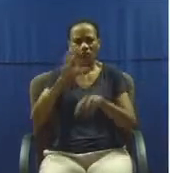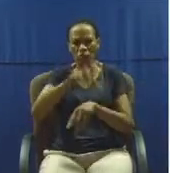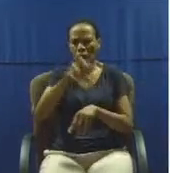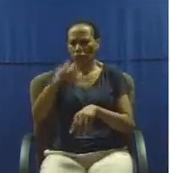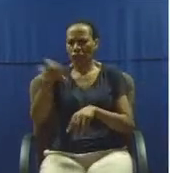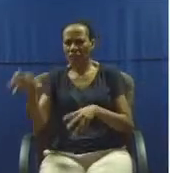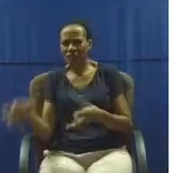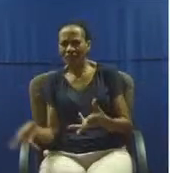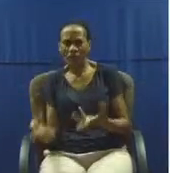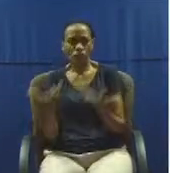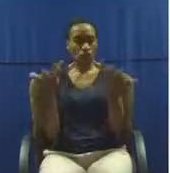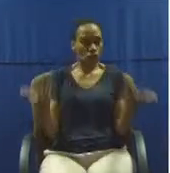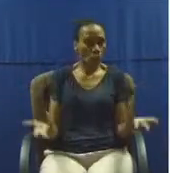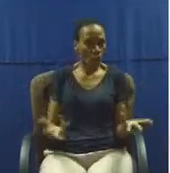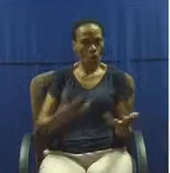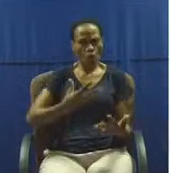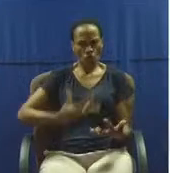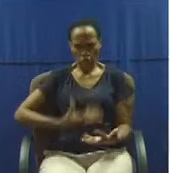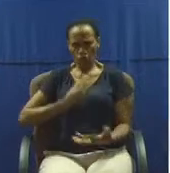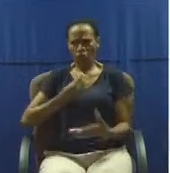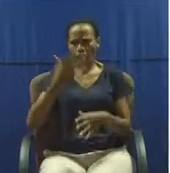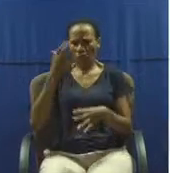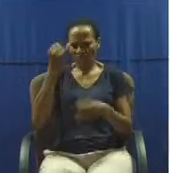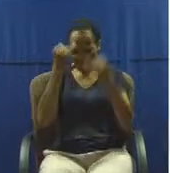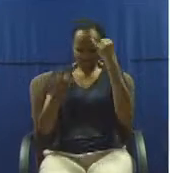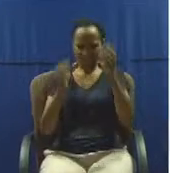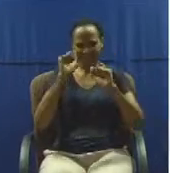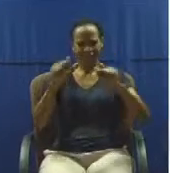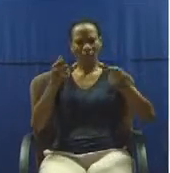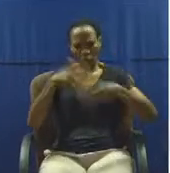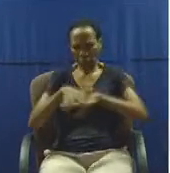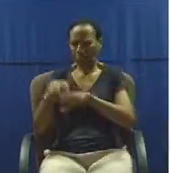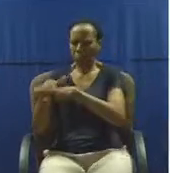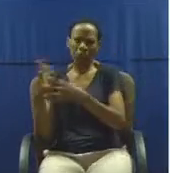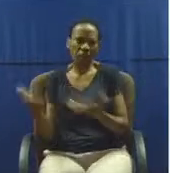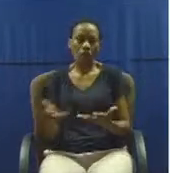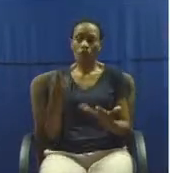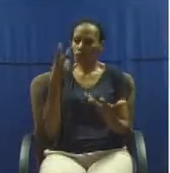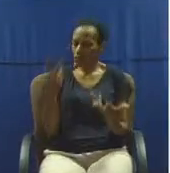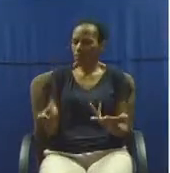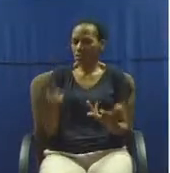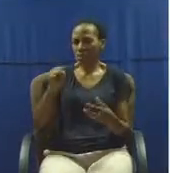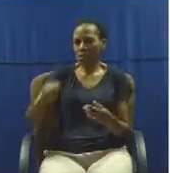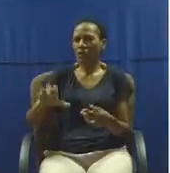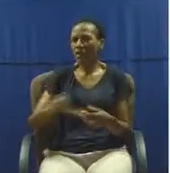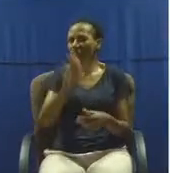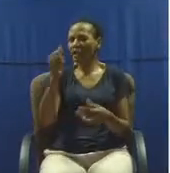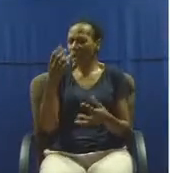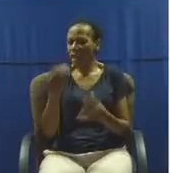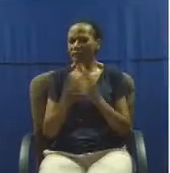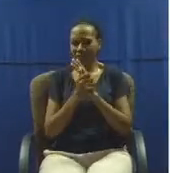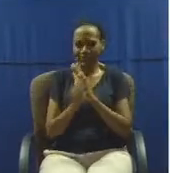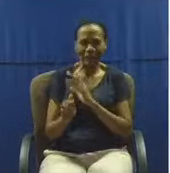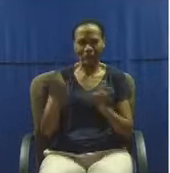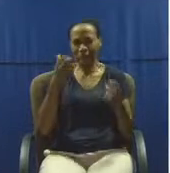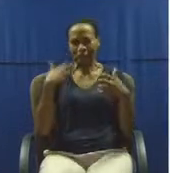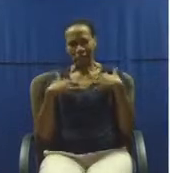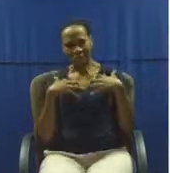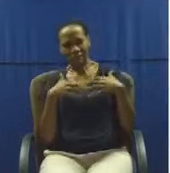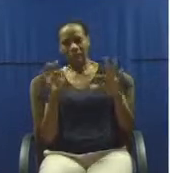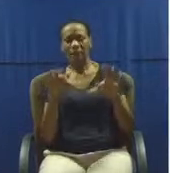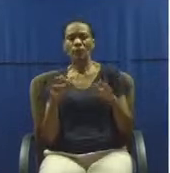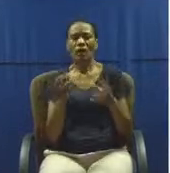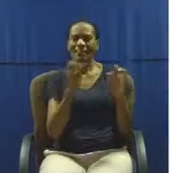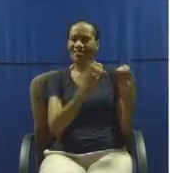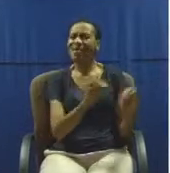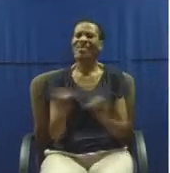enable them to do precisely that. So we do have talent, we do have energy, and all we need to do is to unlock